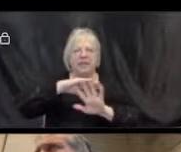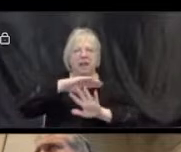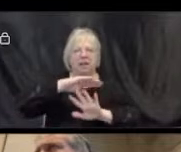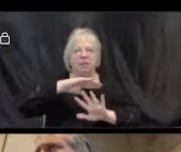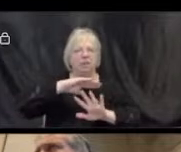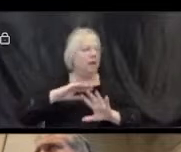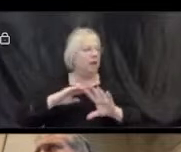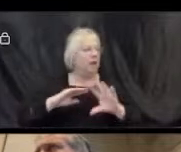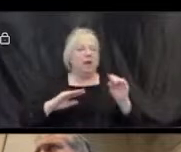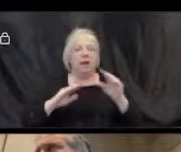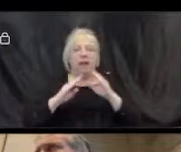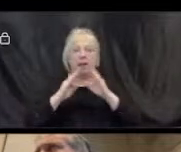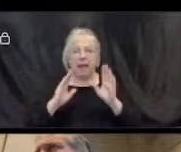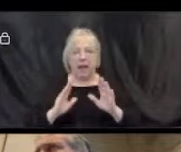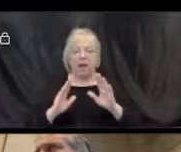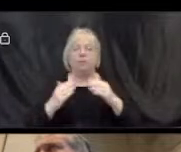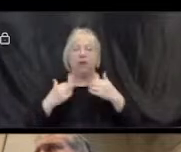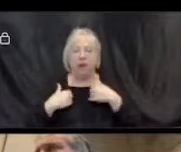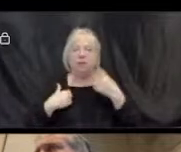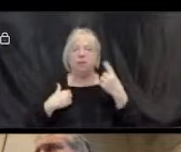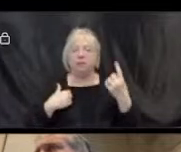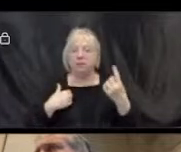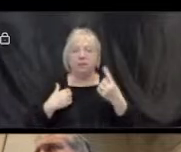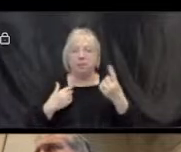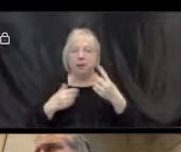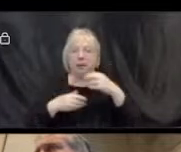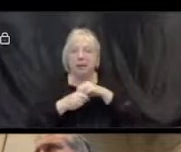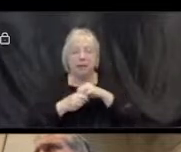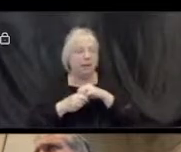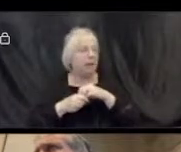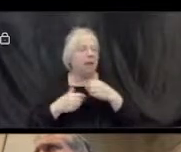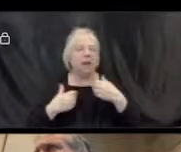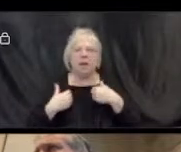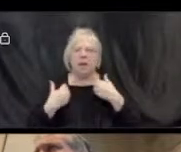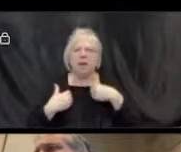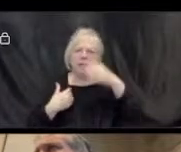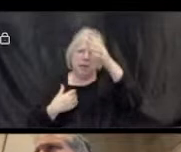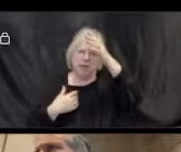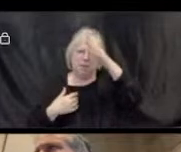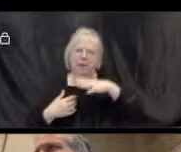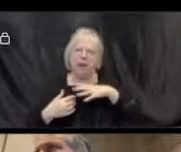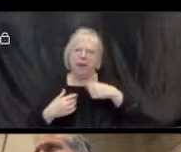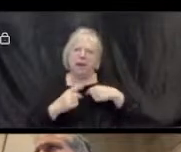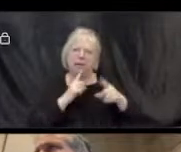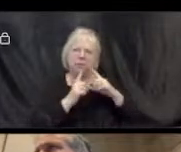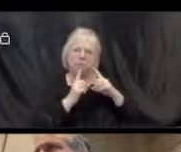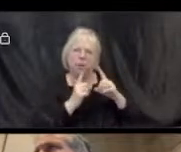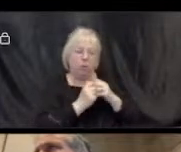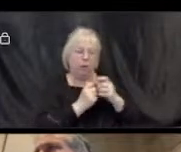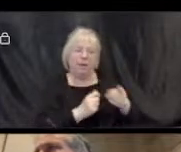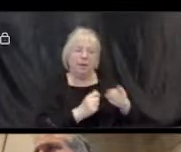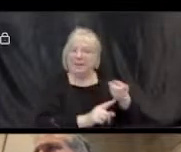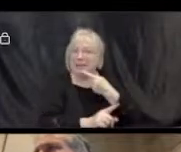the house is being occupied. I've spoken with a young man that says he stays at the property.